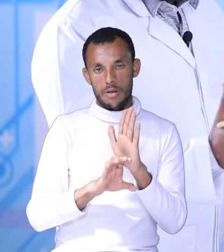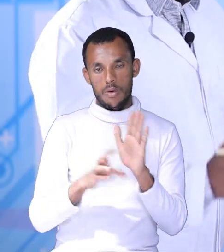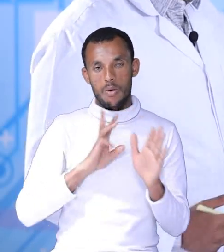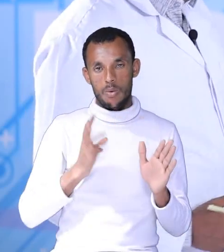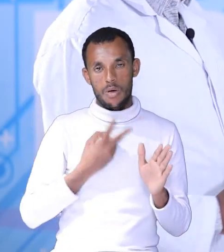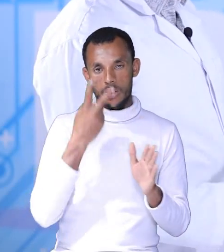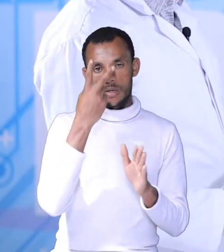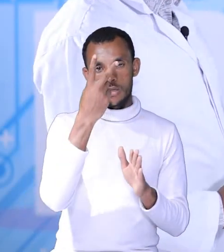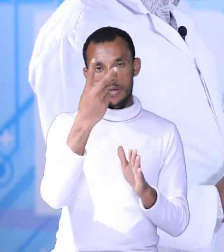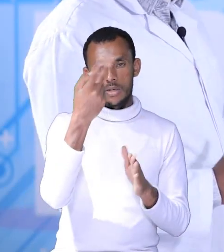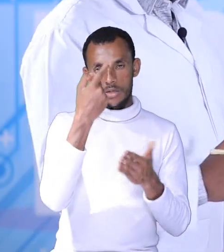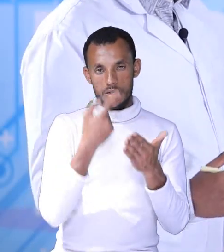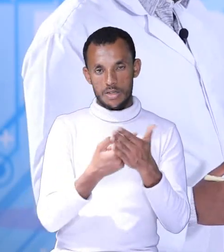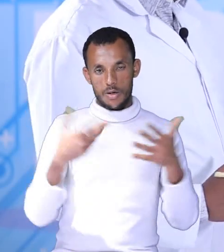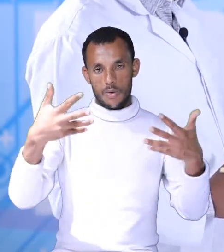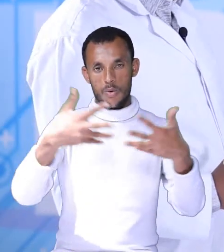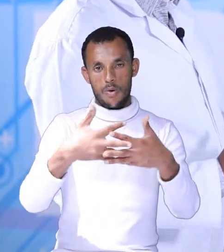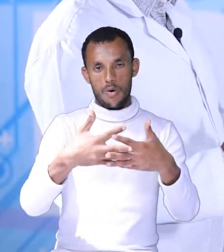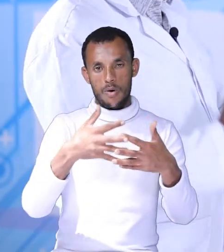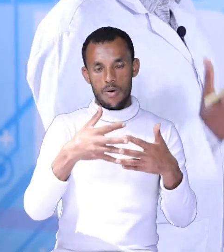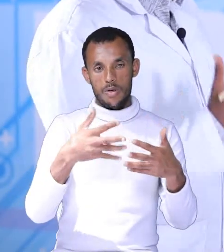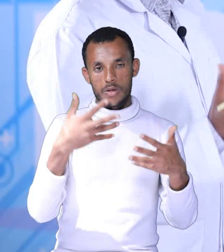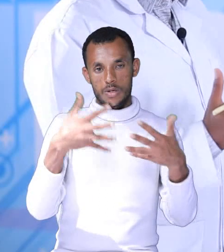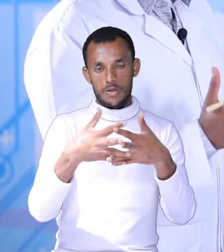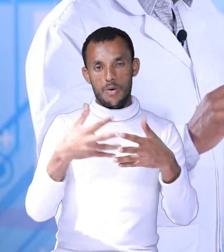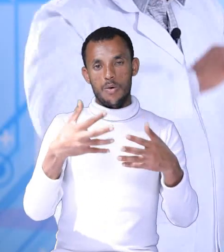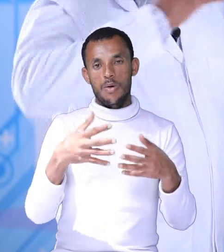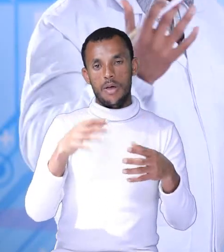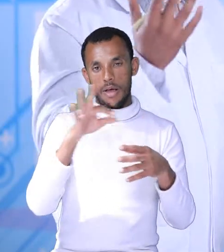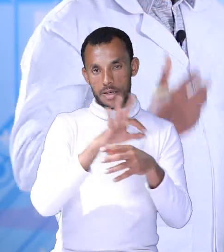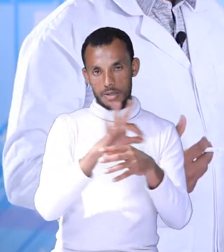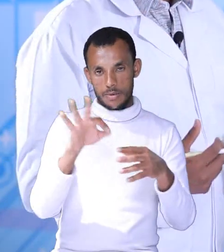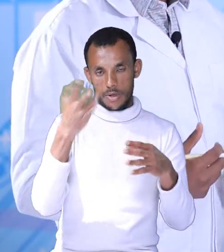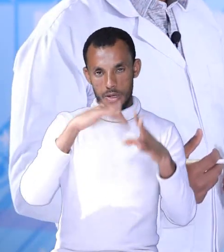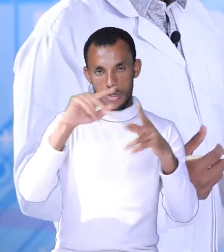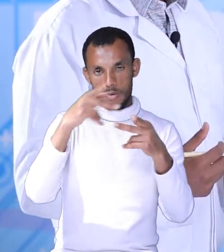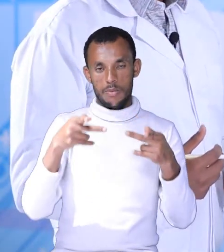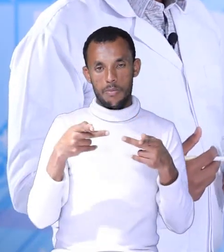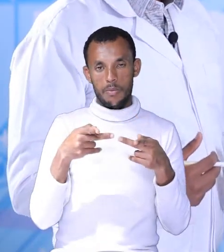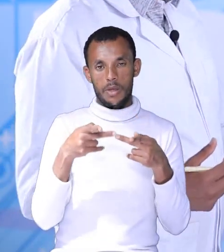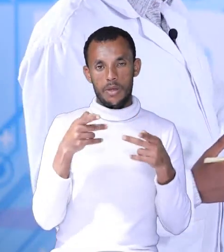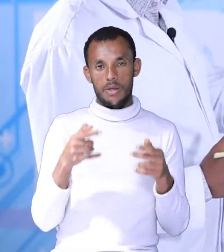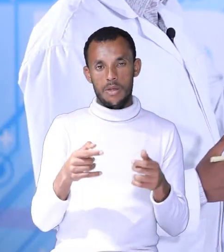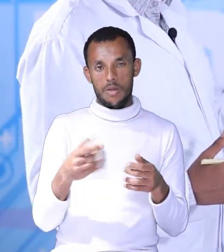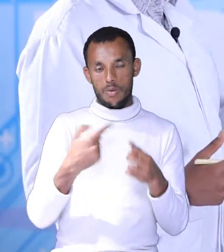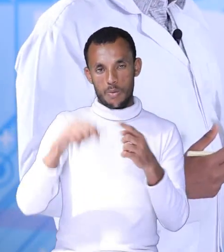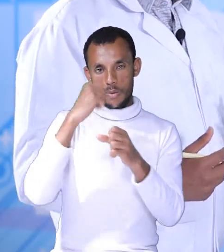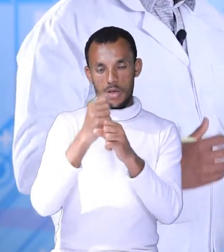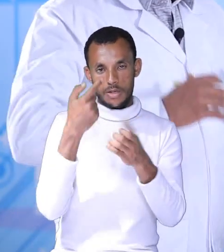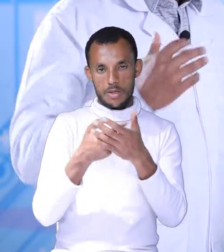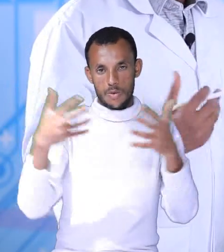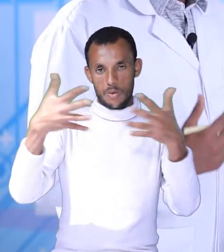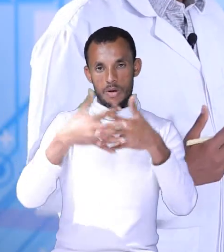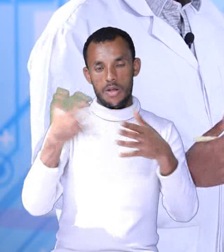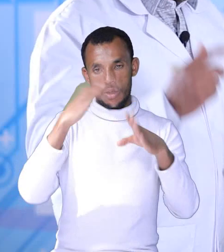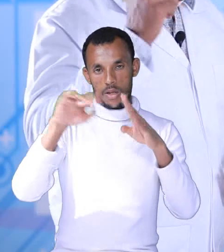we'll see this coordinate, not coordinate plane, this coordinate axis in space. We'll see in space. To make this coordinate